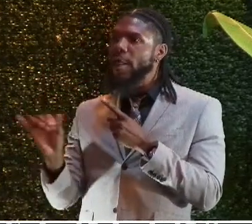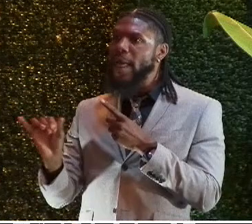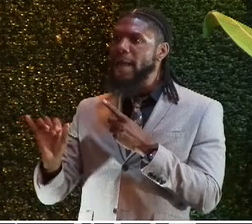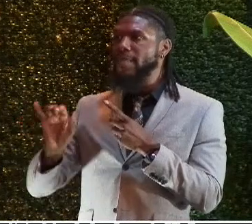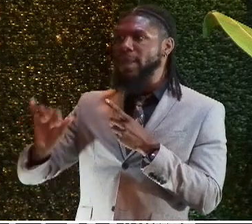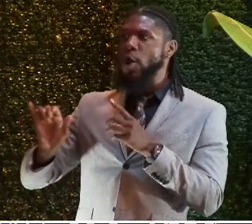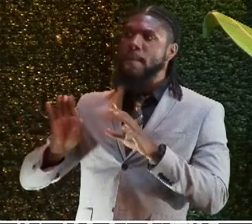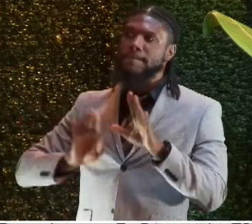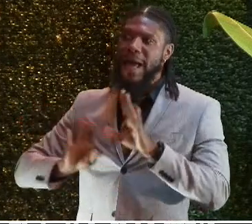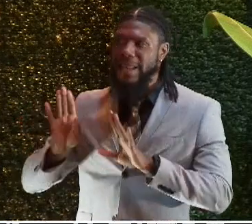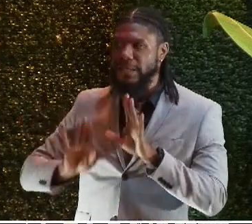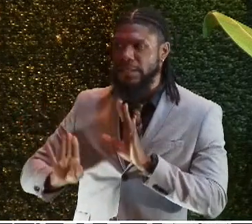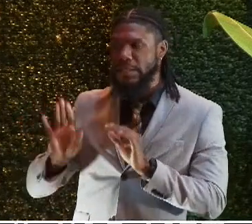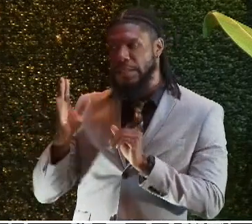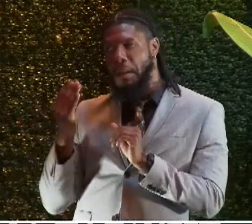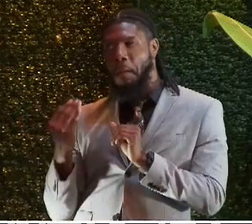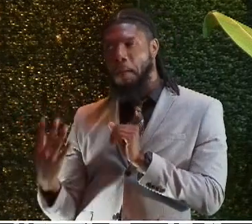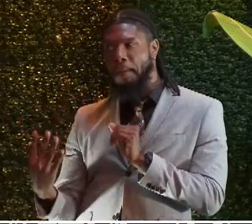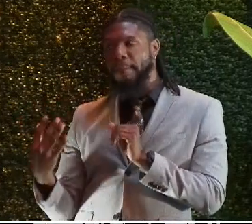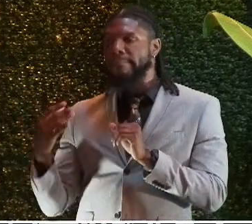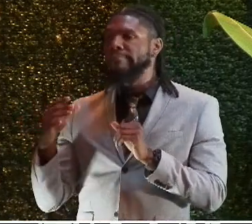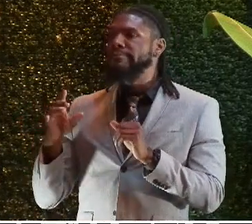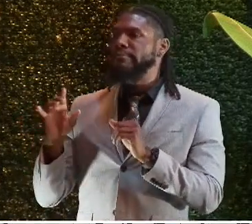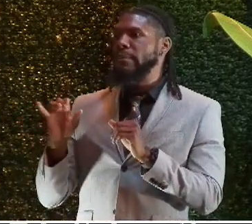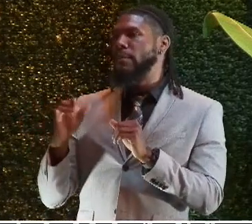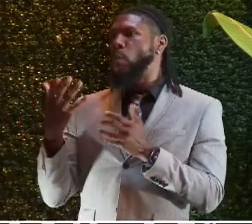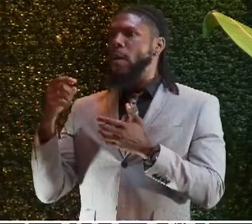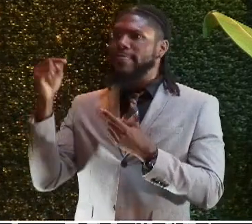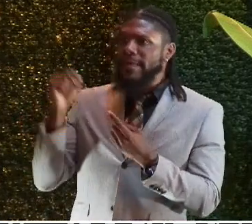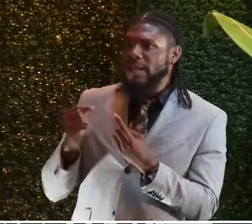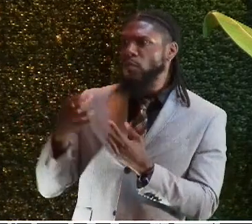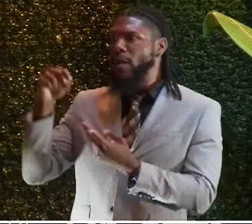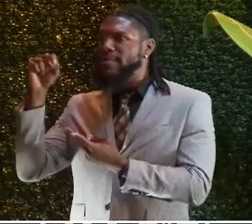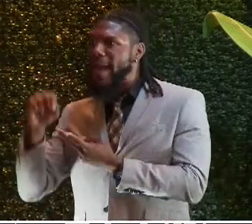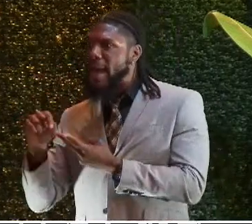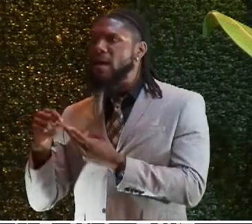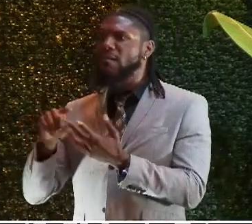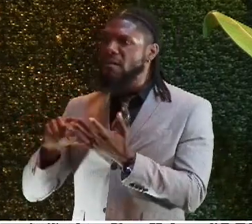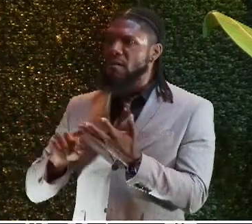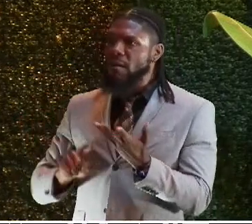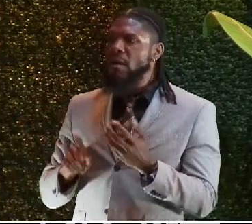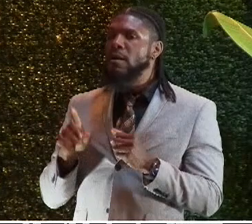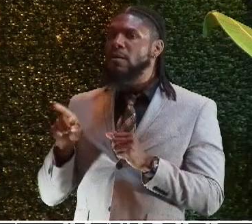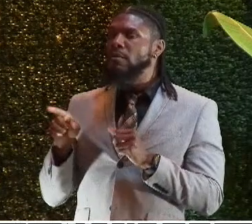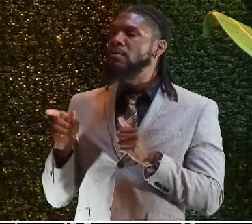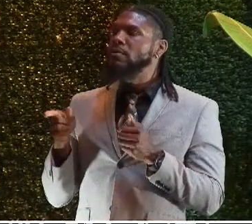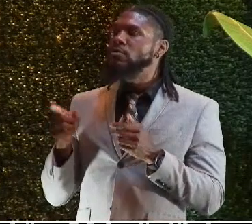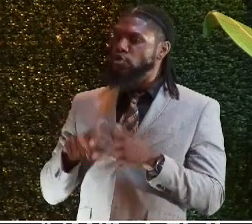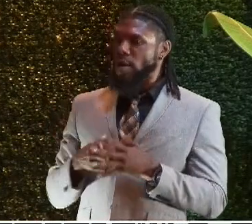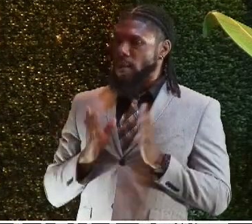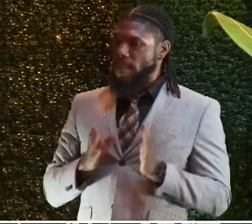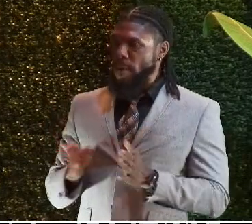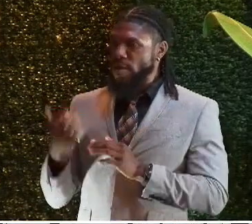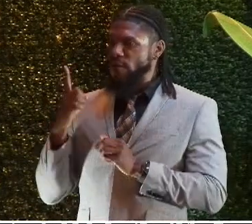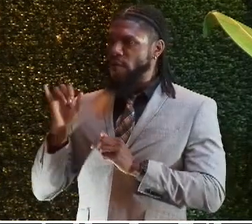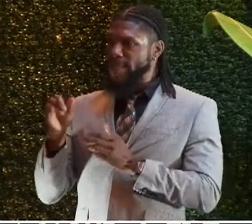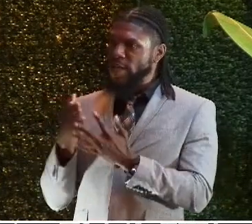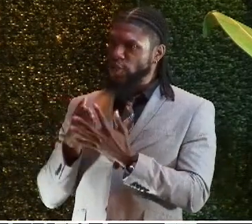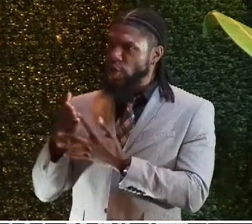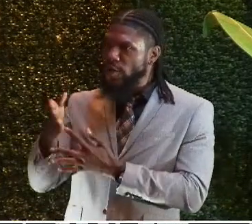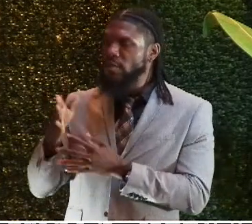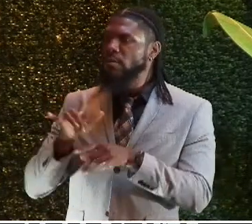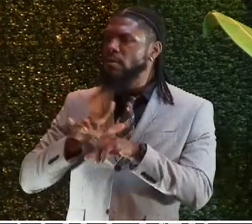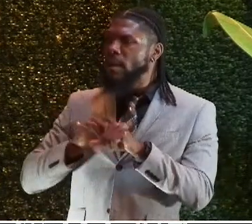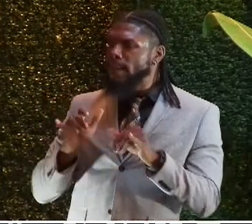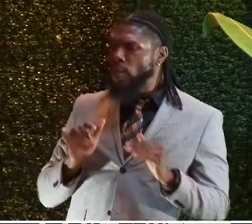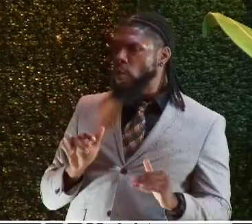biology, let's just, like if they want this, they want that, like, he just kind of started to prepare me for that method. But also like growing up and